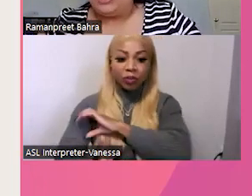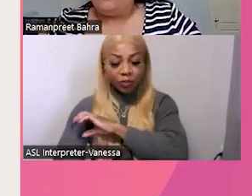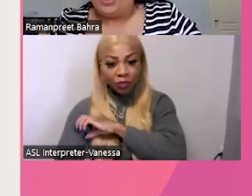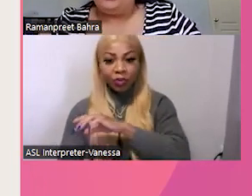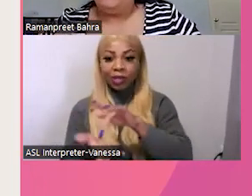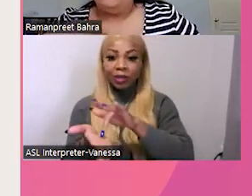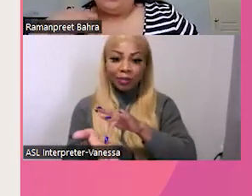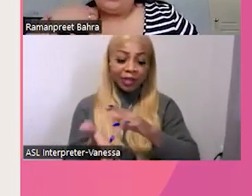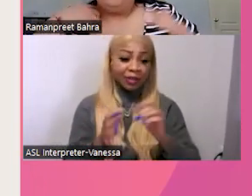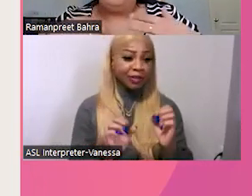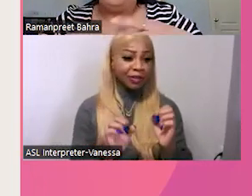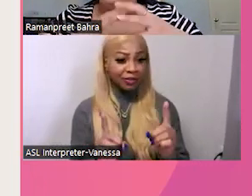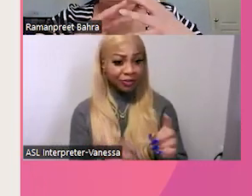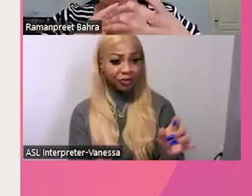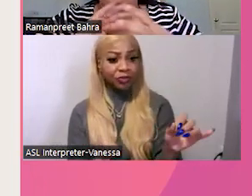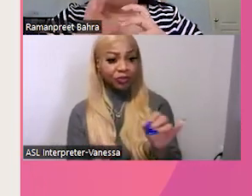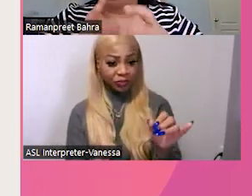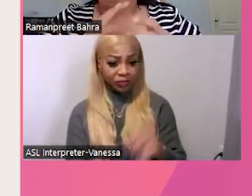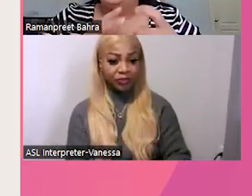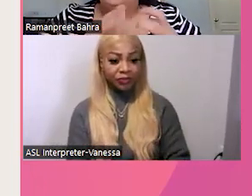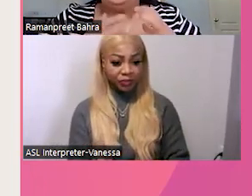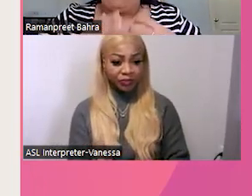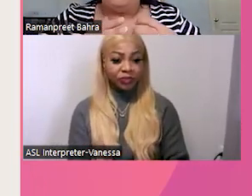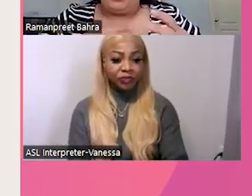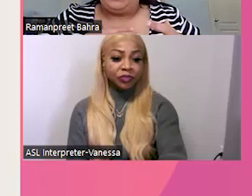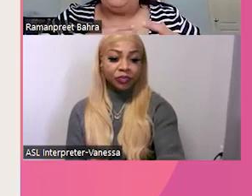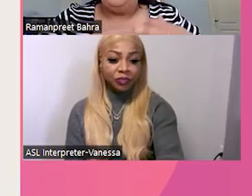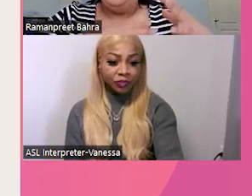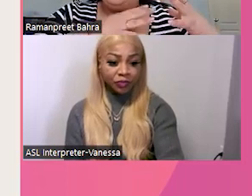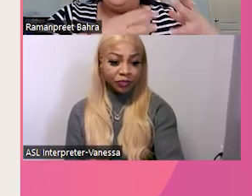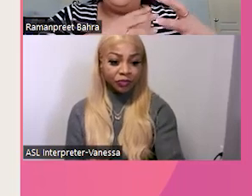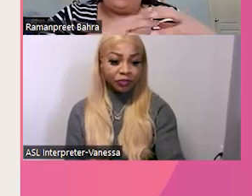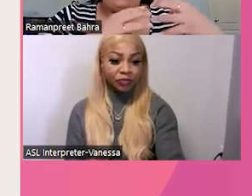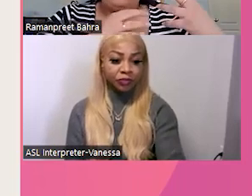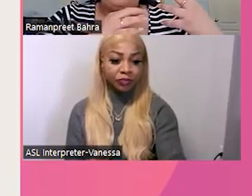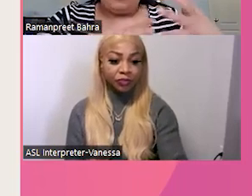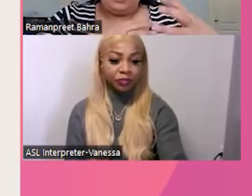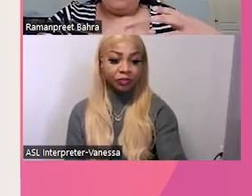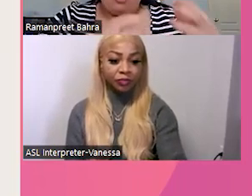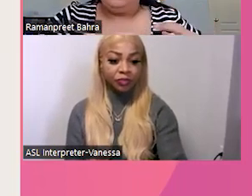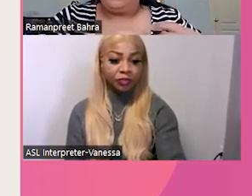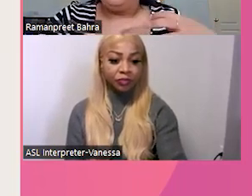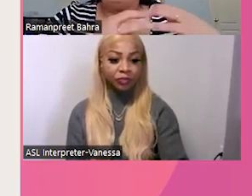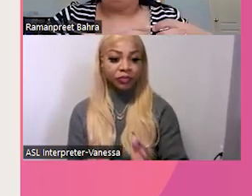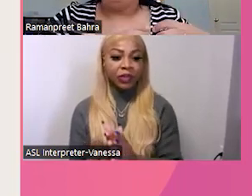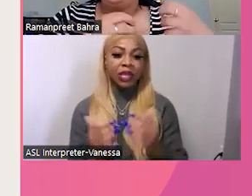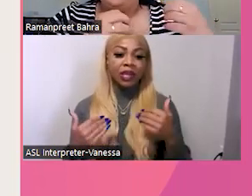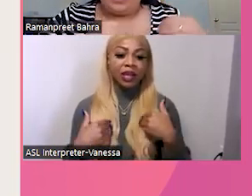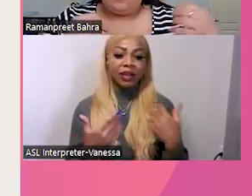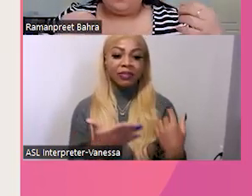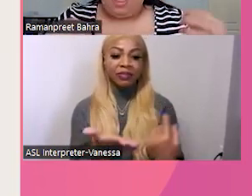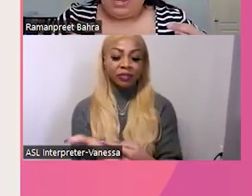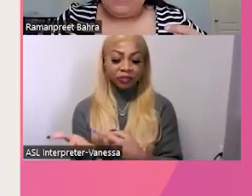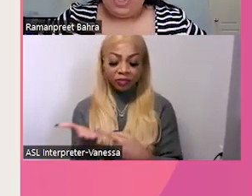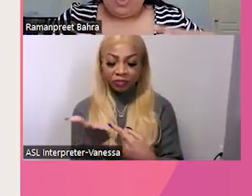education as well. There is a conversation on how our very multiple